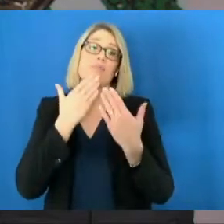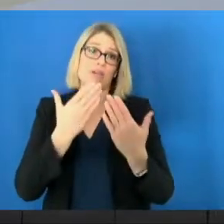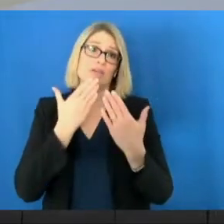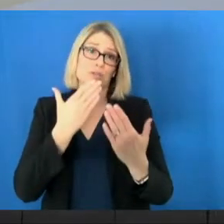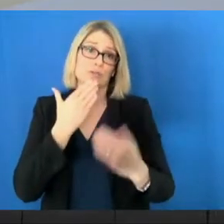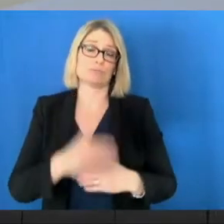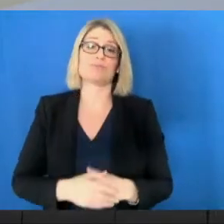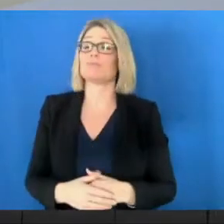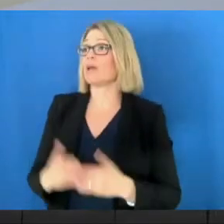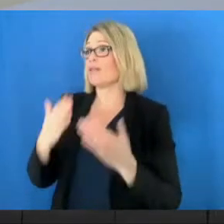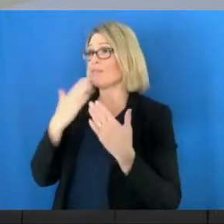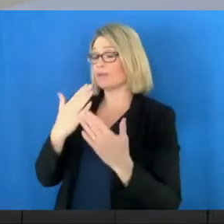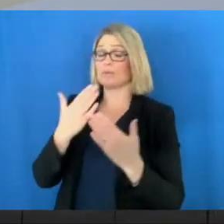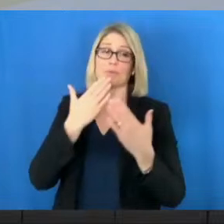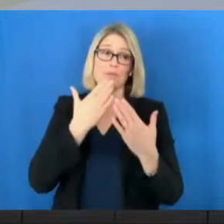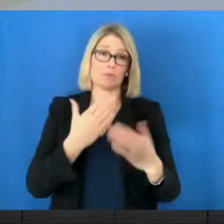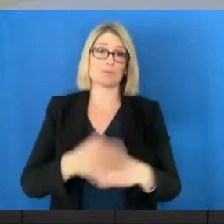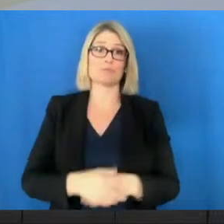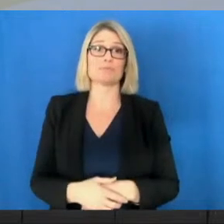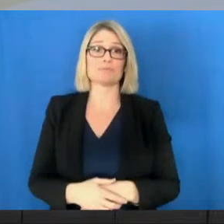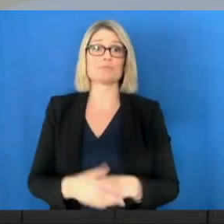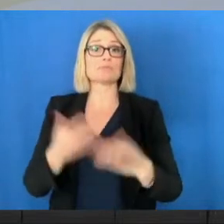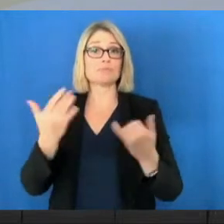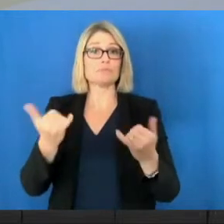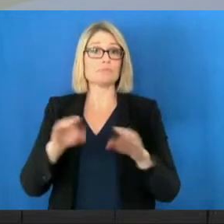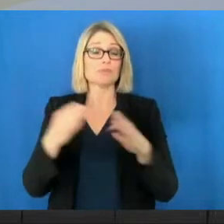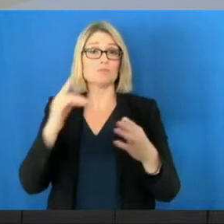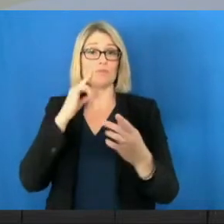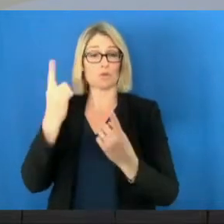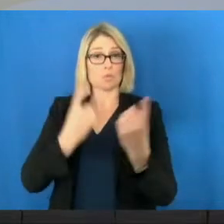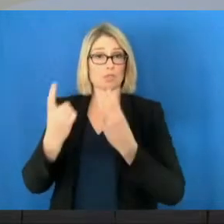you, Marion, and we'll open it up for questions.